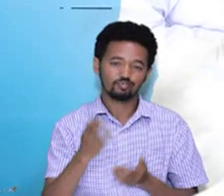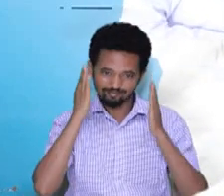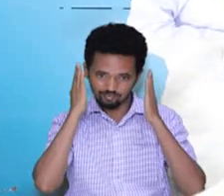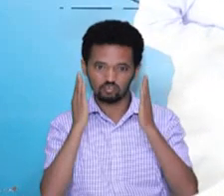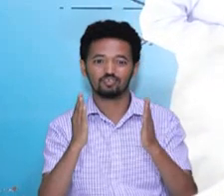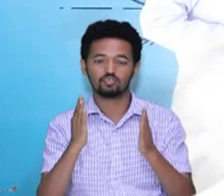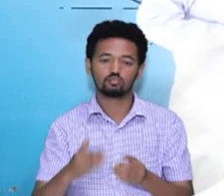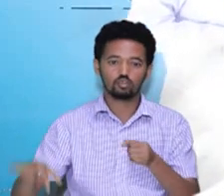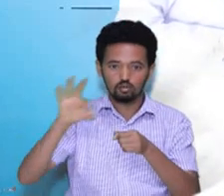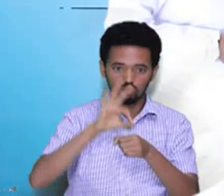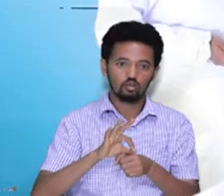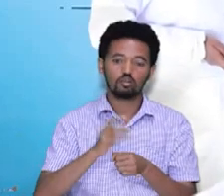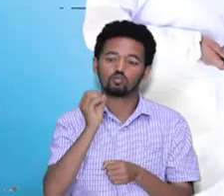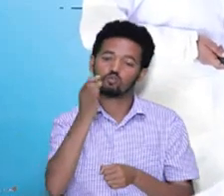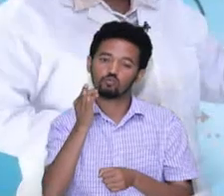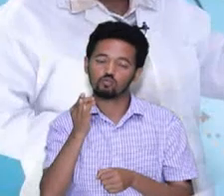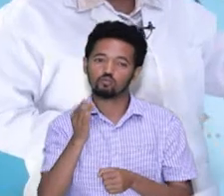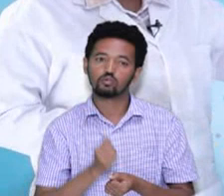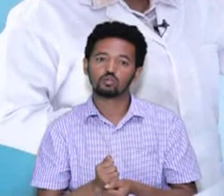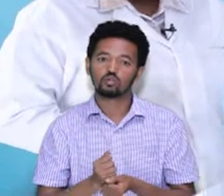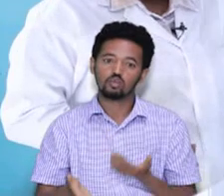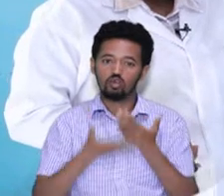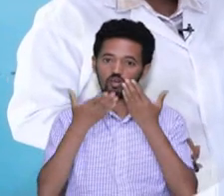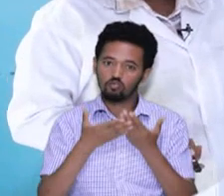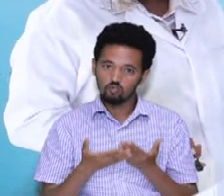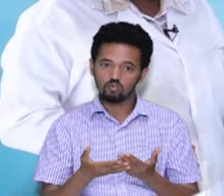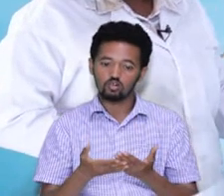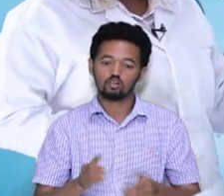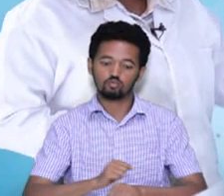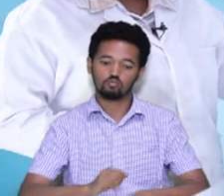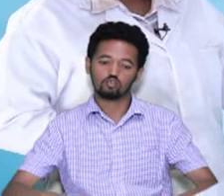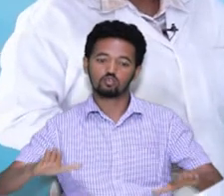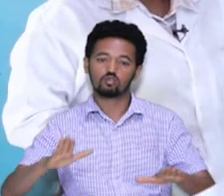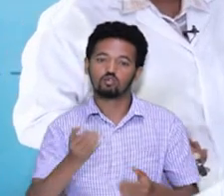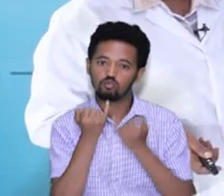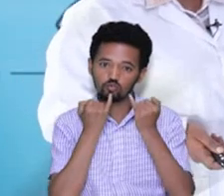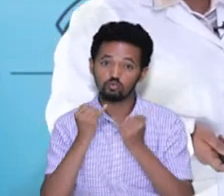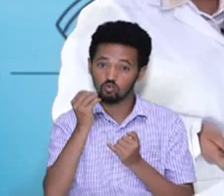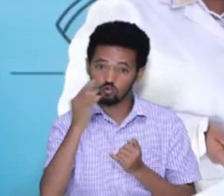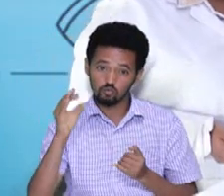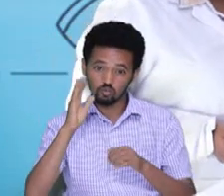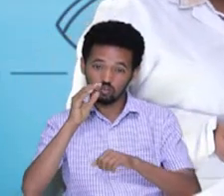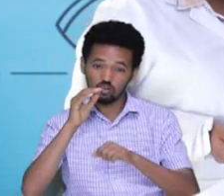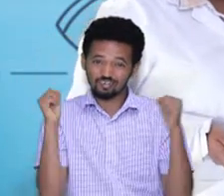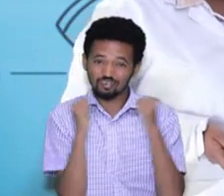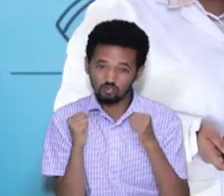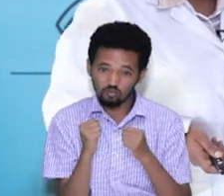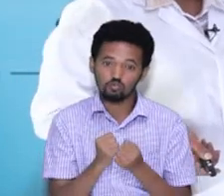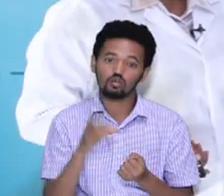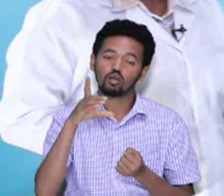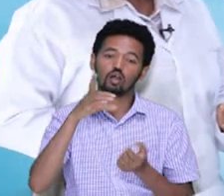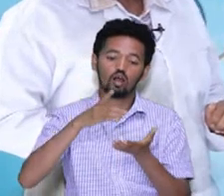and peneplanation of the land, heavy erosion occur, formation of coal during Carboniferous